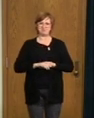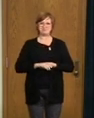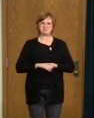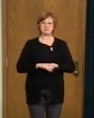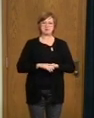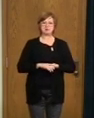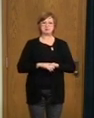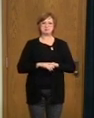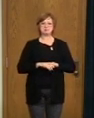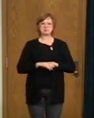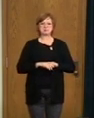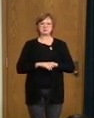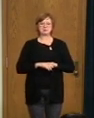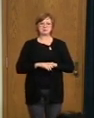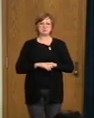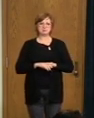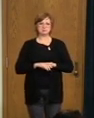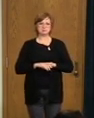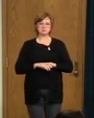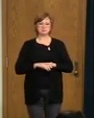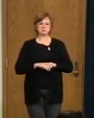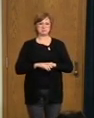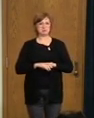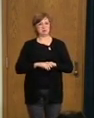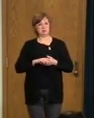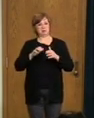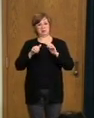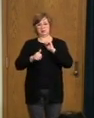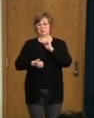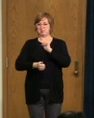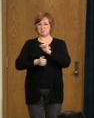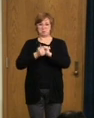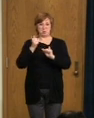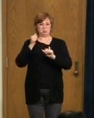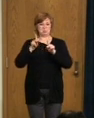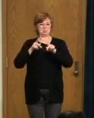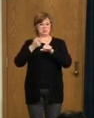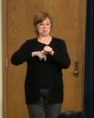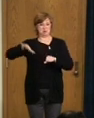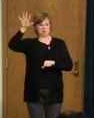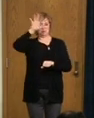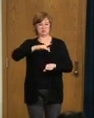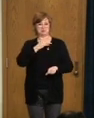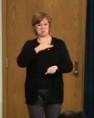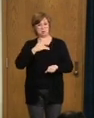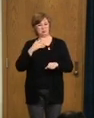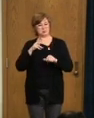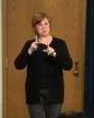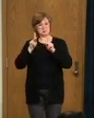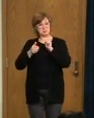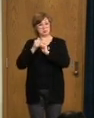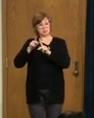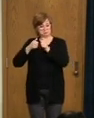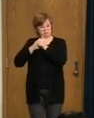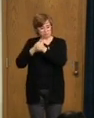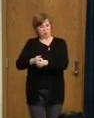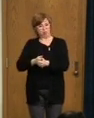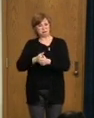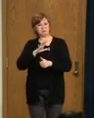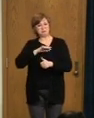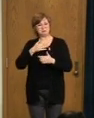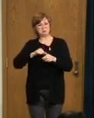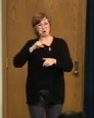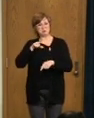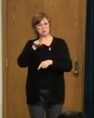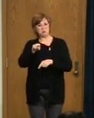every person in the province, because by and large we have been adhering to the advices that is there, and I would just ask them to